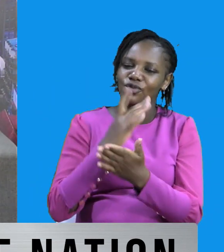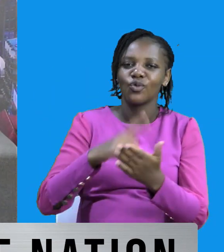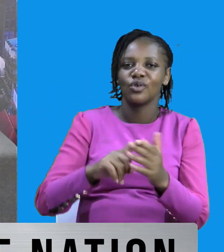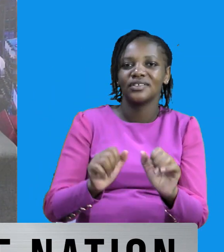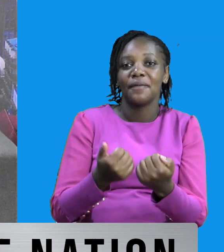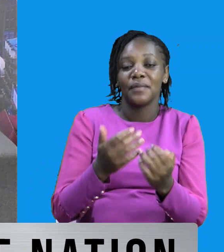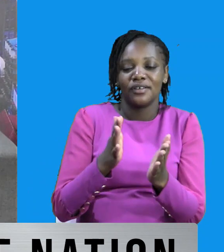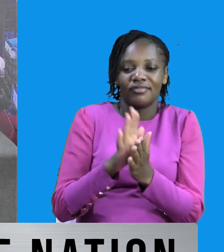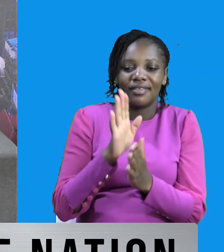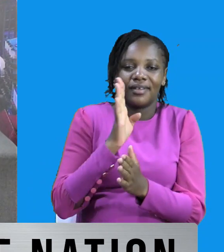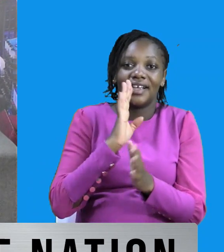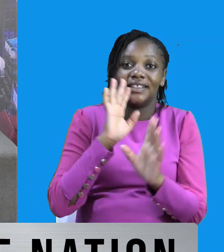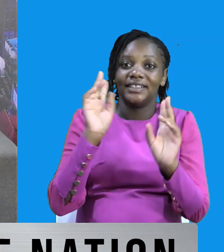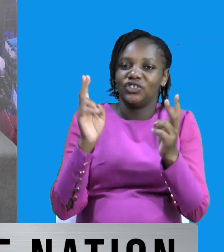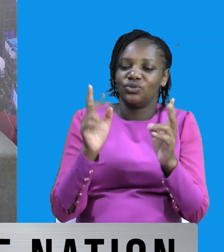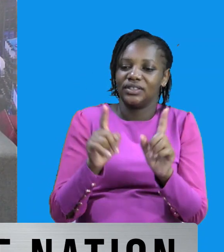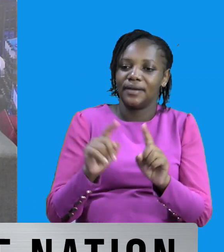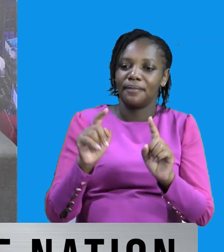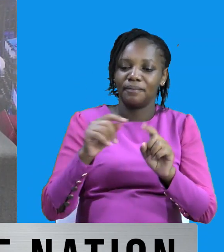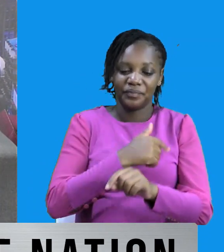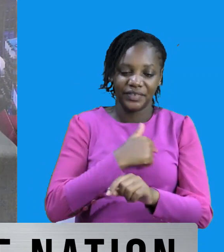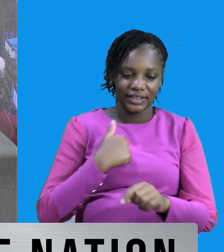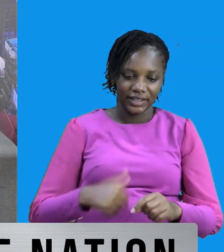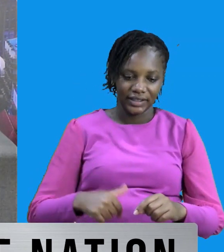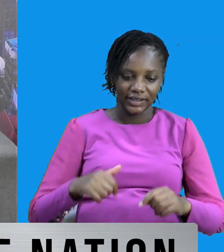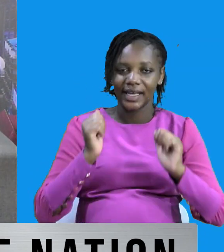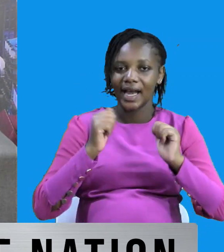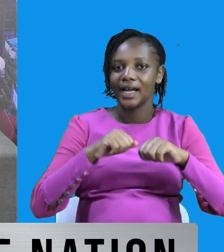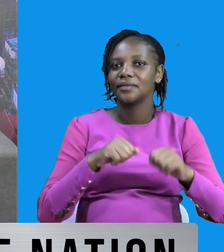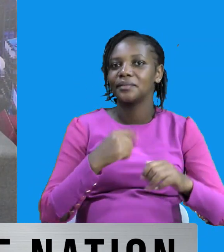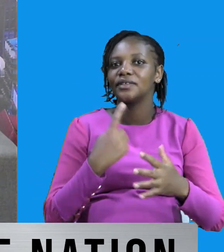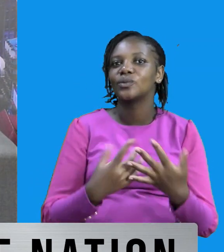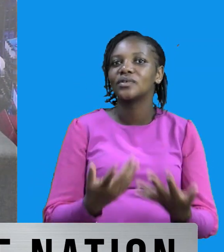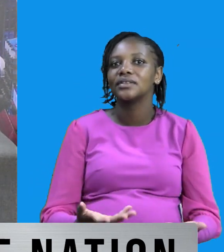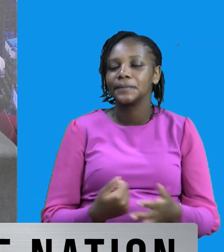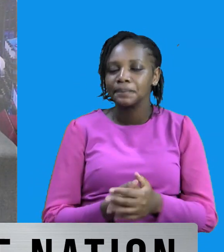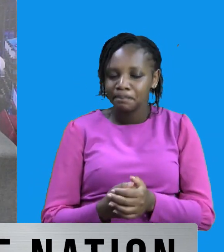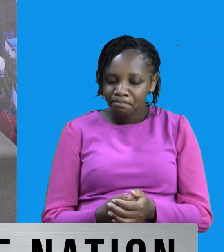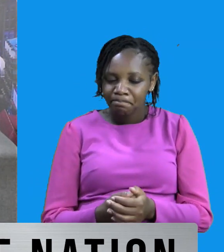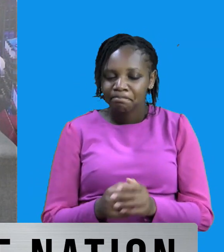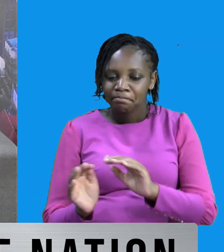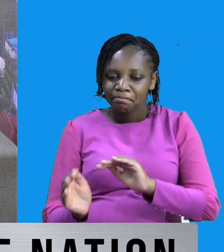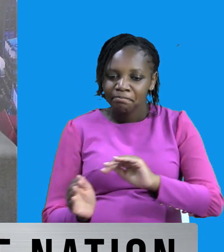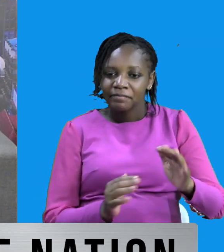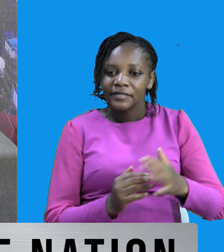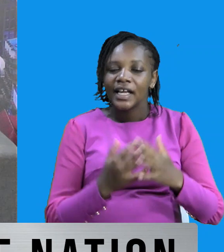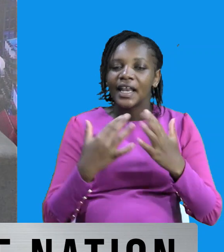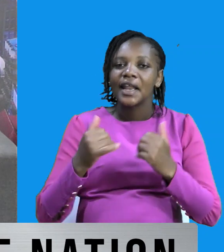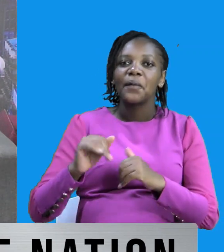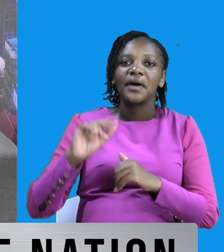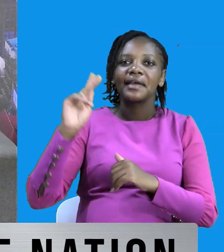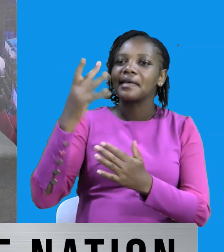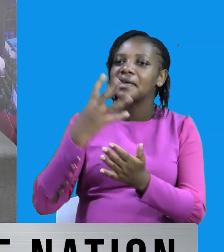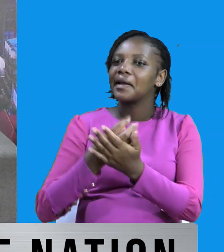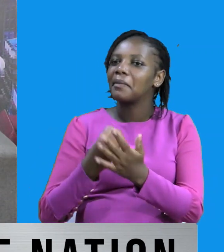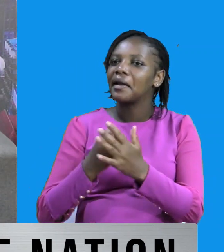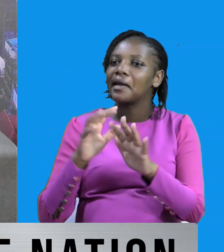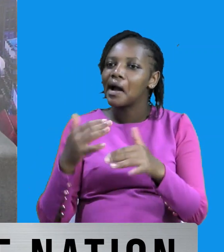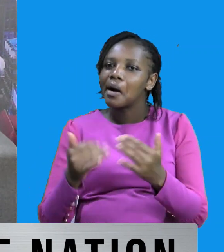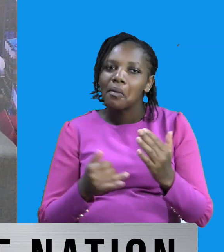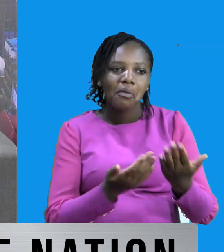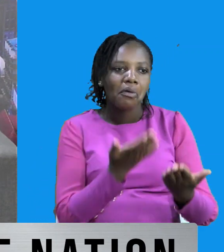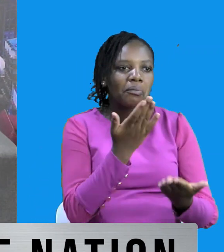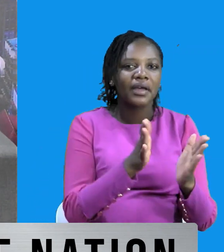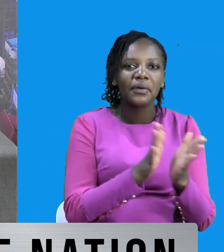on with the debt issue and what is this Chinese agreement that he's having. How is Kenya doing, the Kenyan shilling doing against the dollar now?